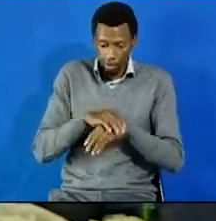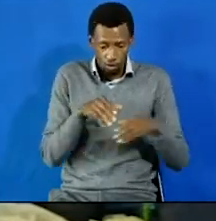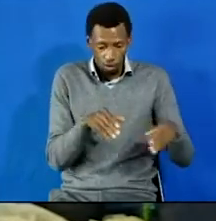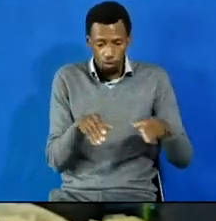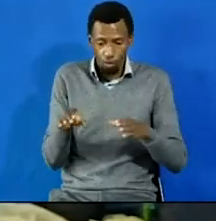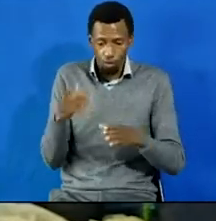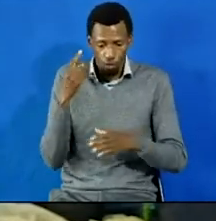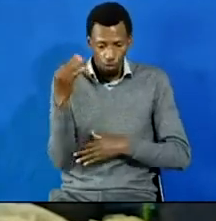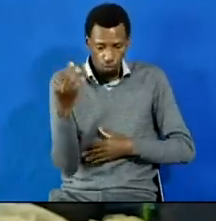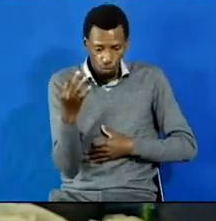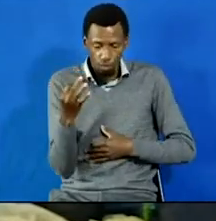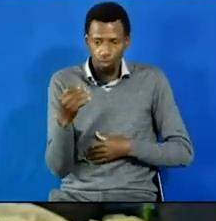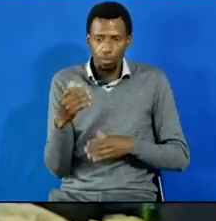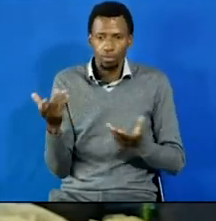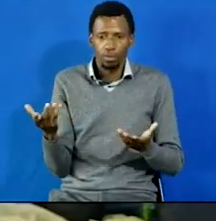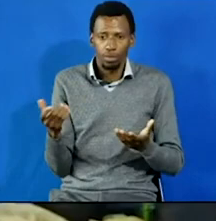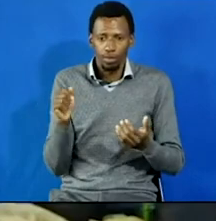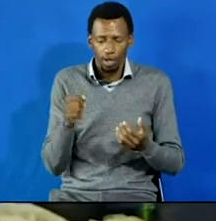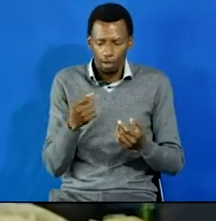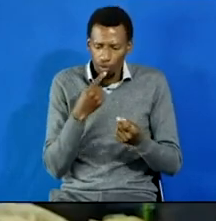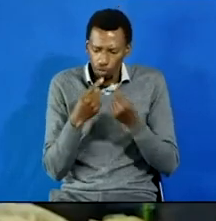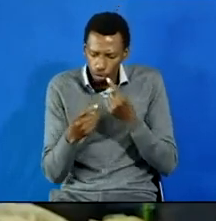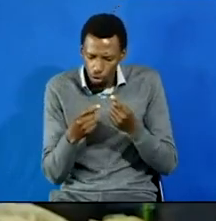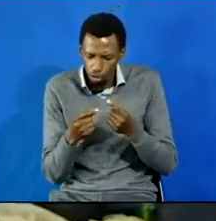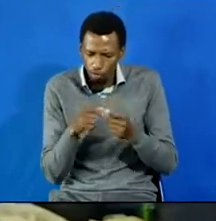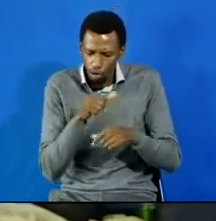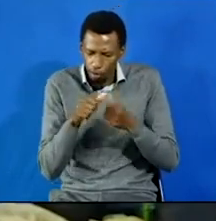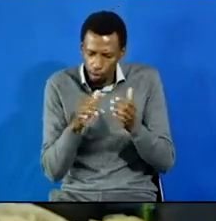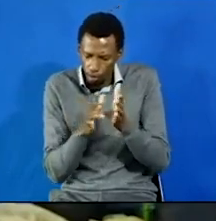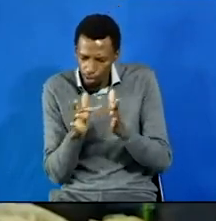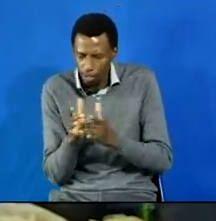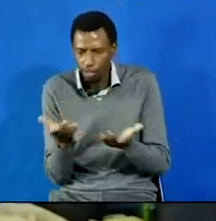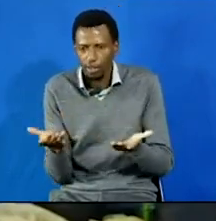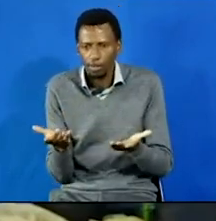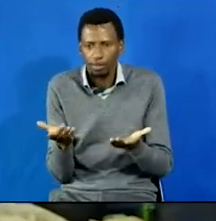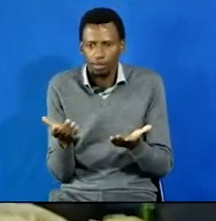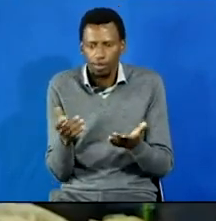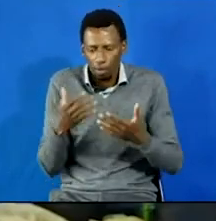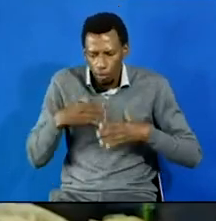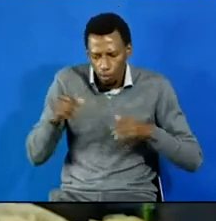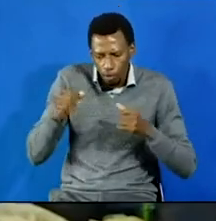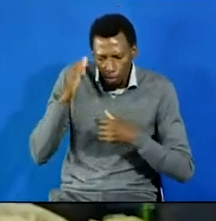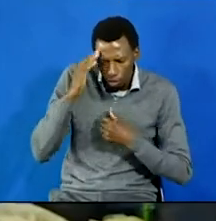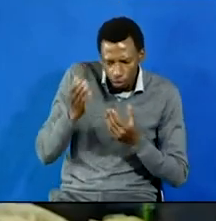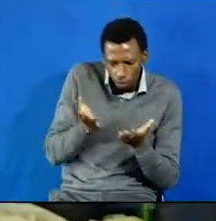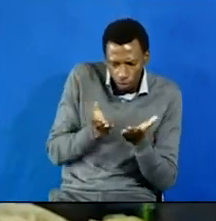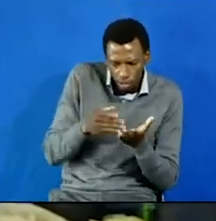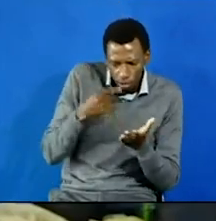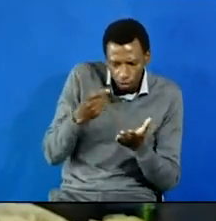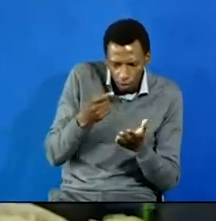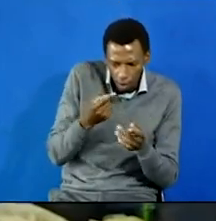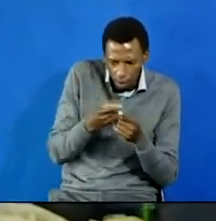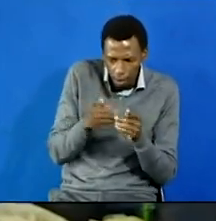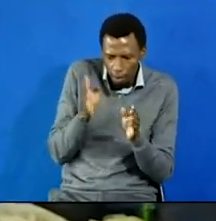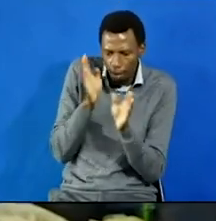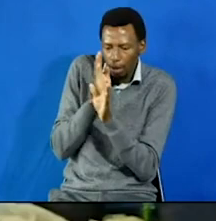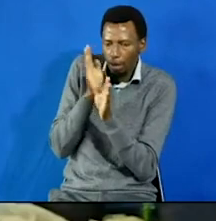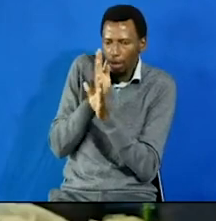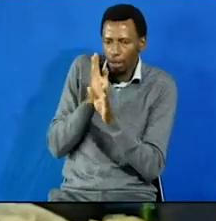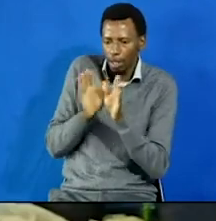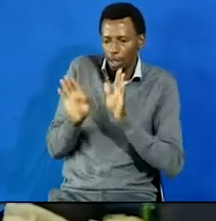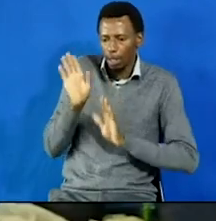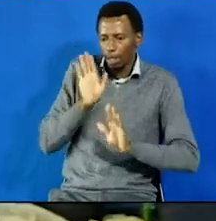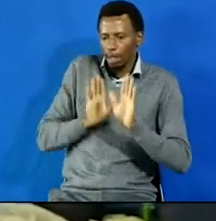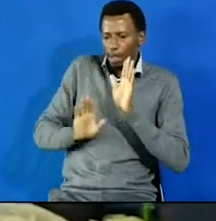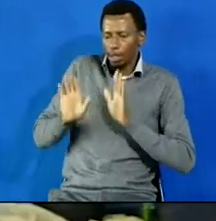can preach, where we can lift the name of the Lord higher, where people can know that we serve a living God, but we hide, we shun away,